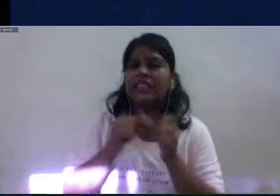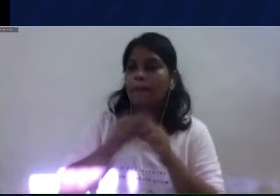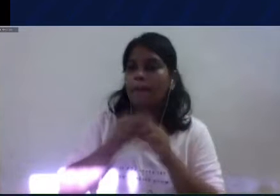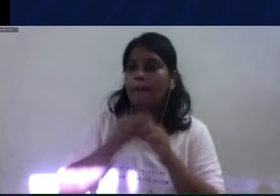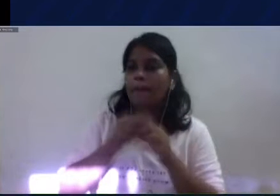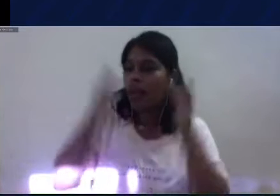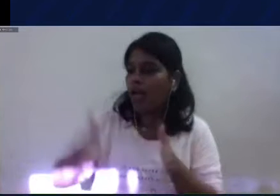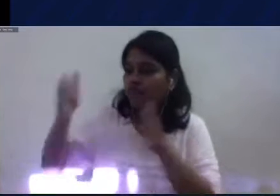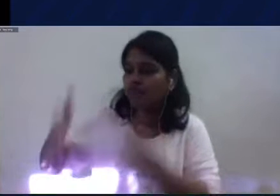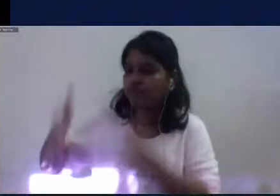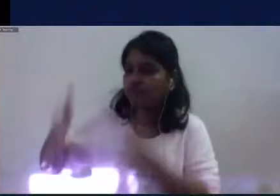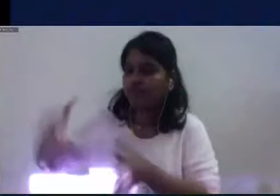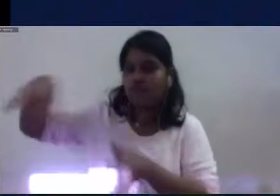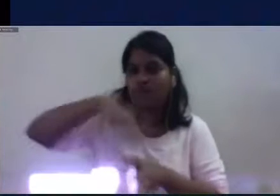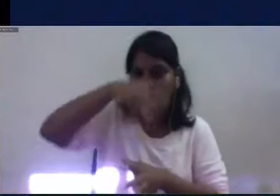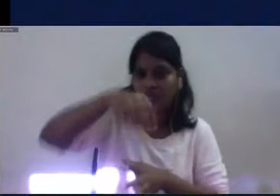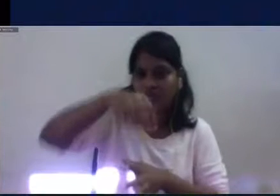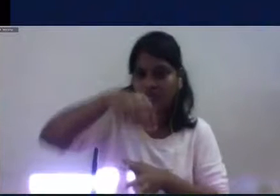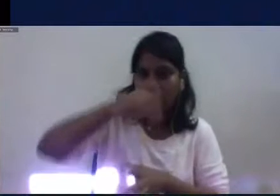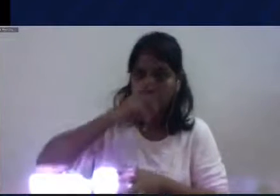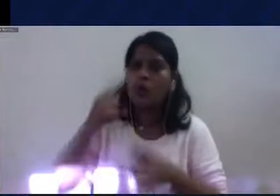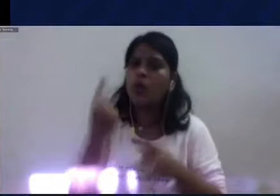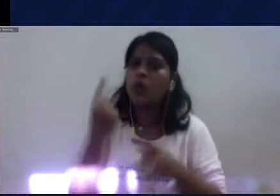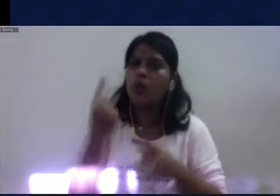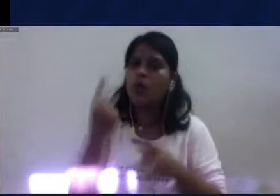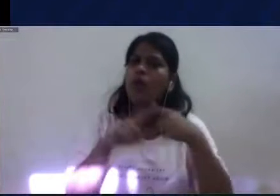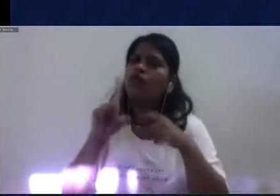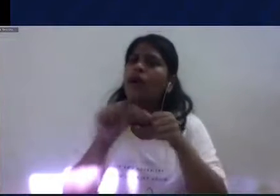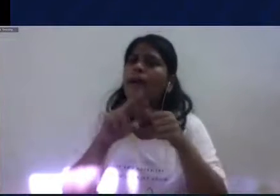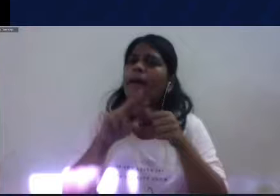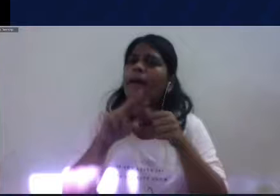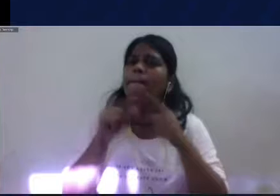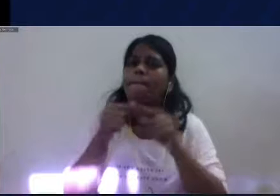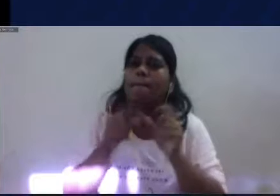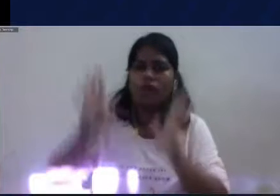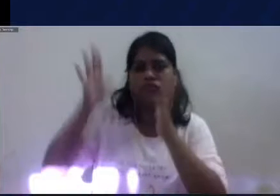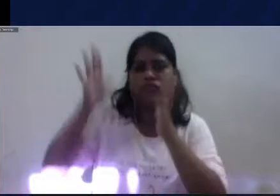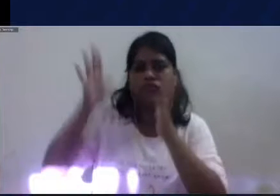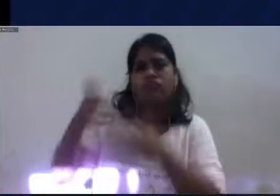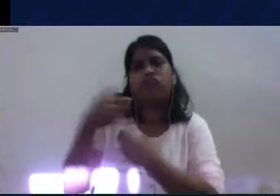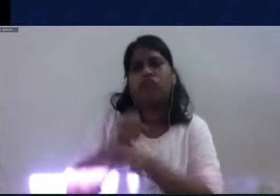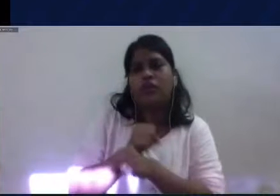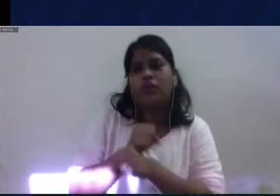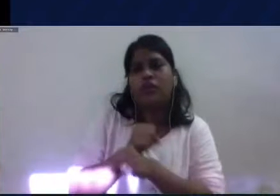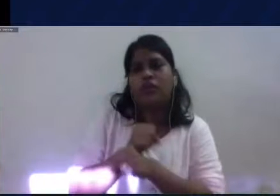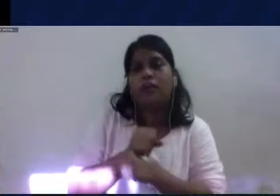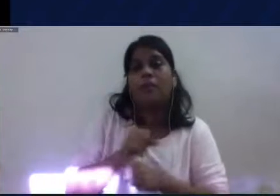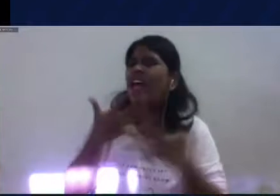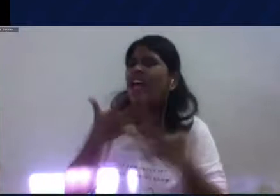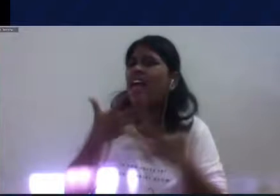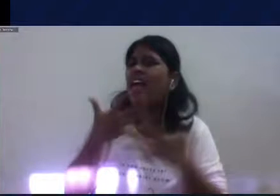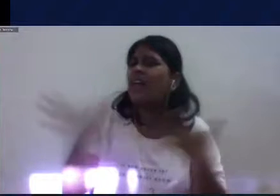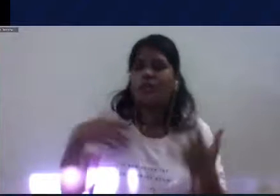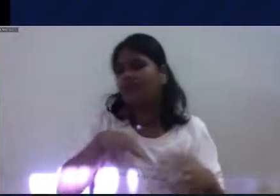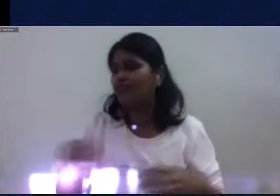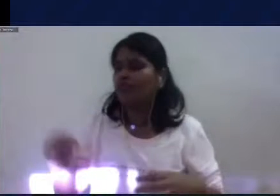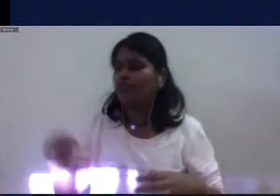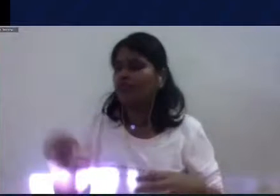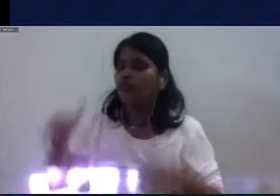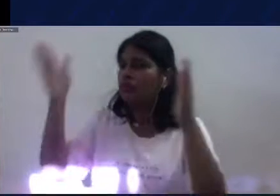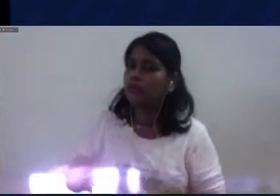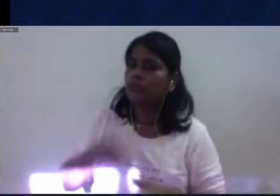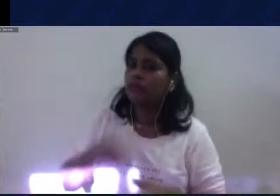where this Goli Vada Pav, it was manned by them. Anybody walking into that kiosk